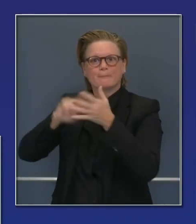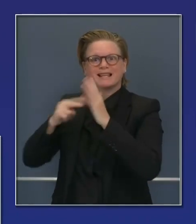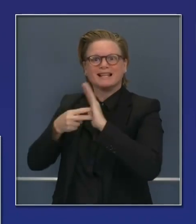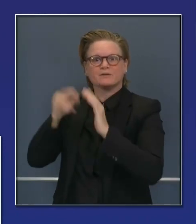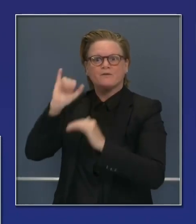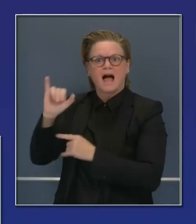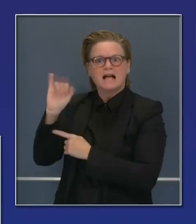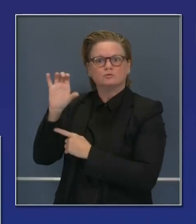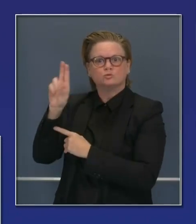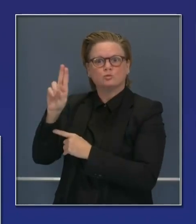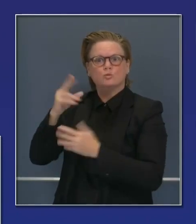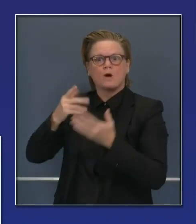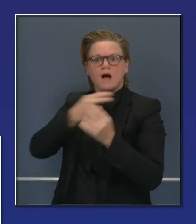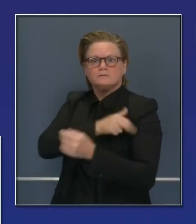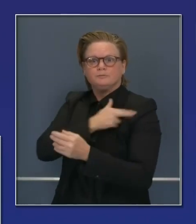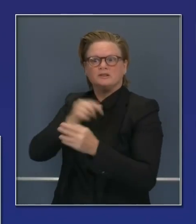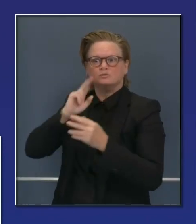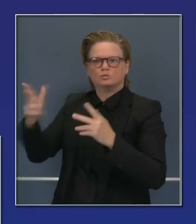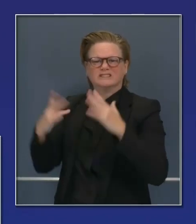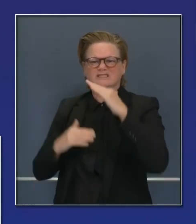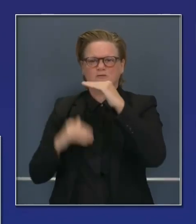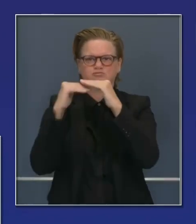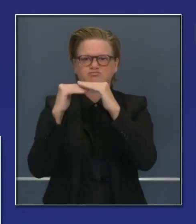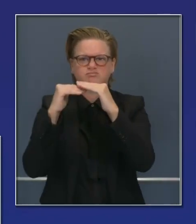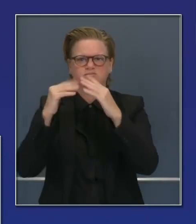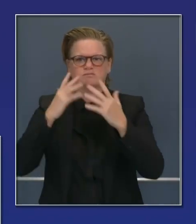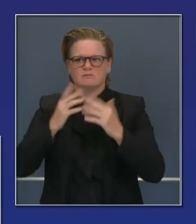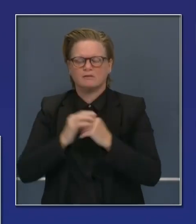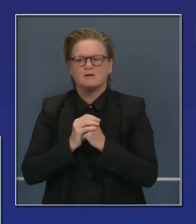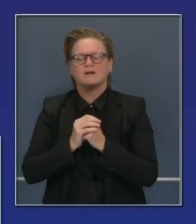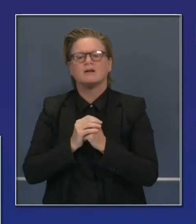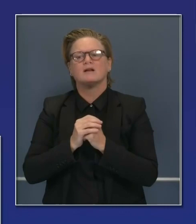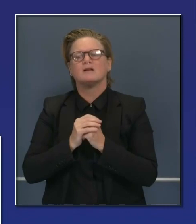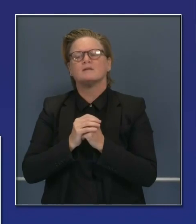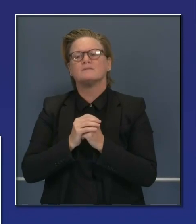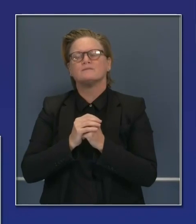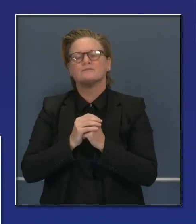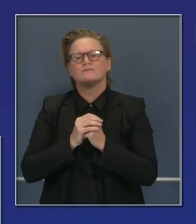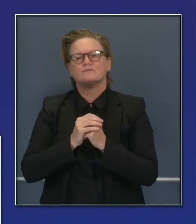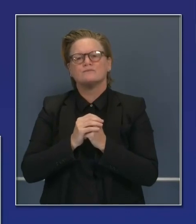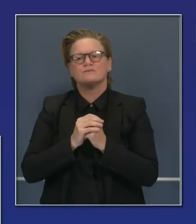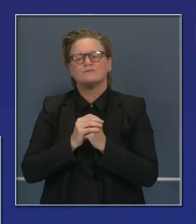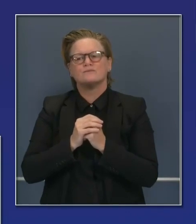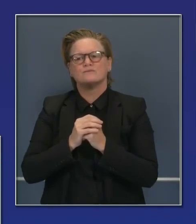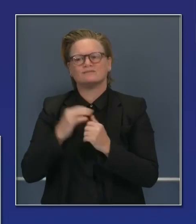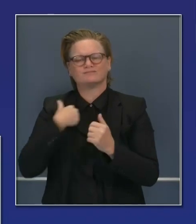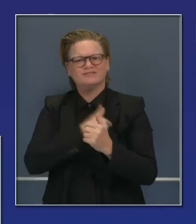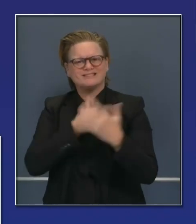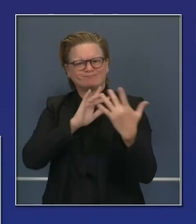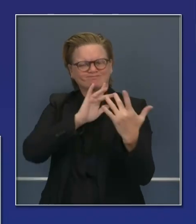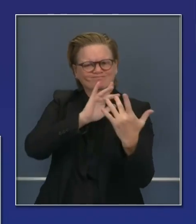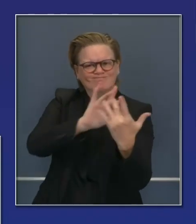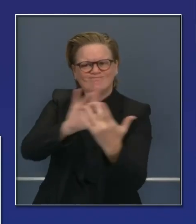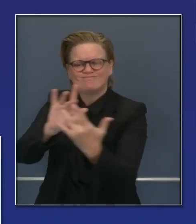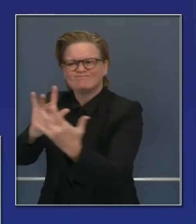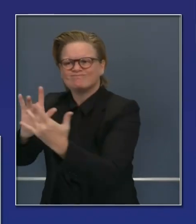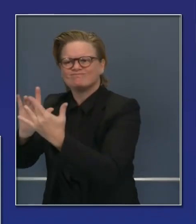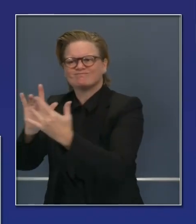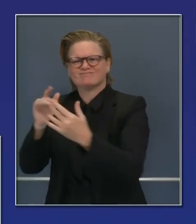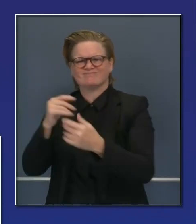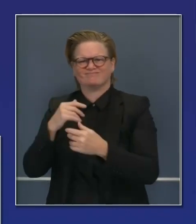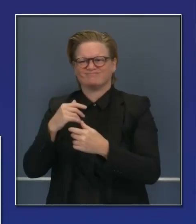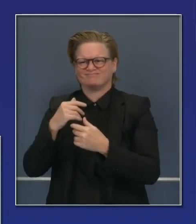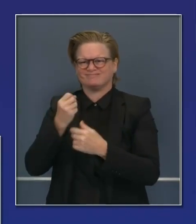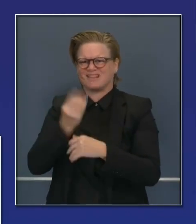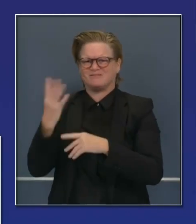advisors, which are ample. We've been reaching out across the spectrum for a number of days now to get insight and